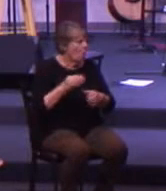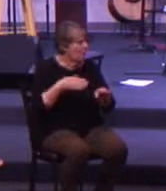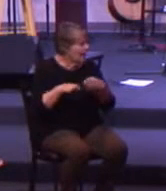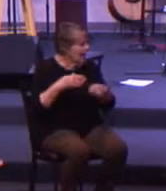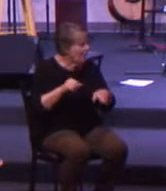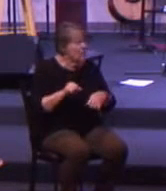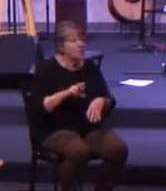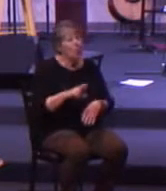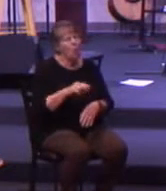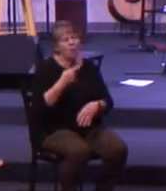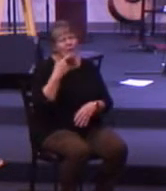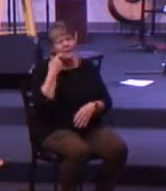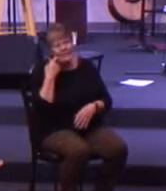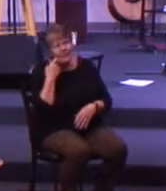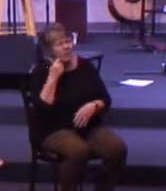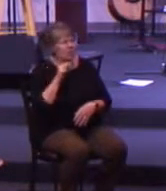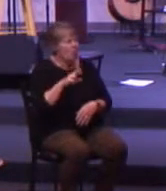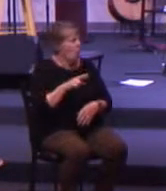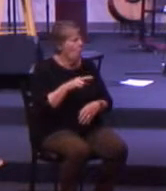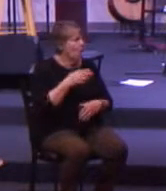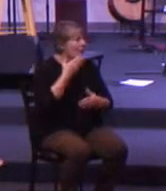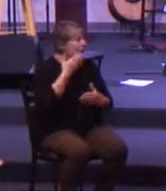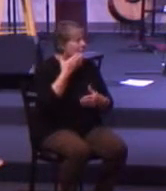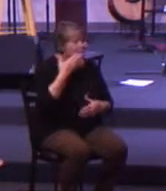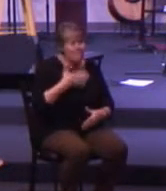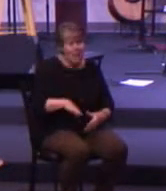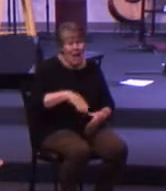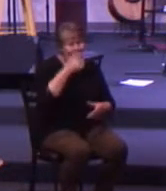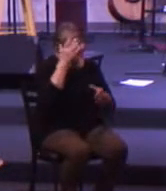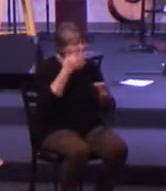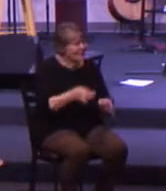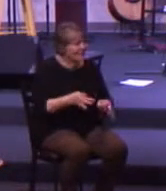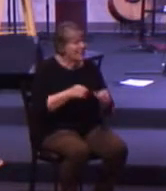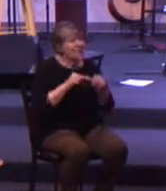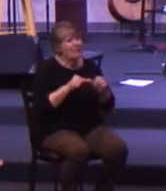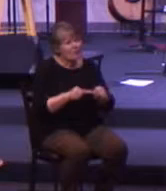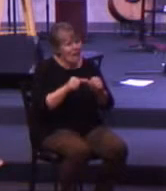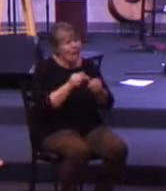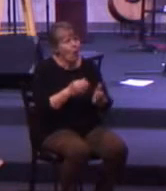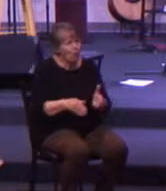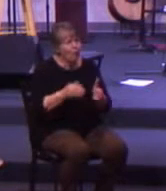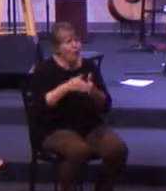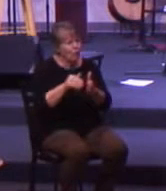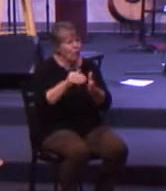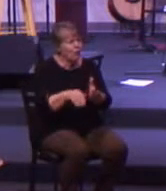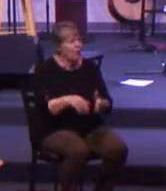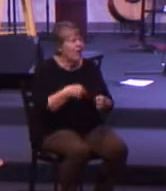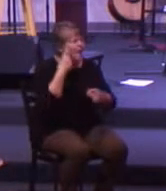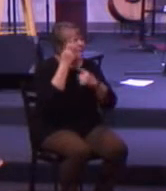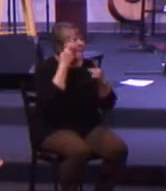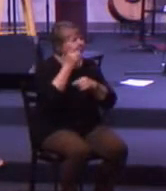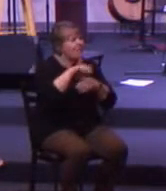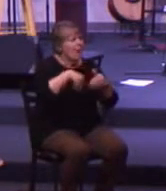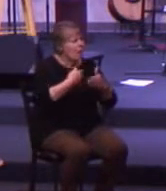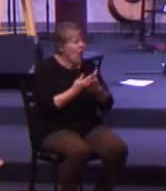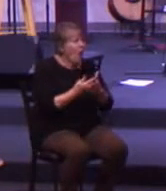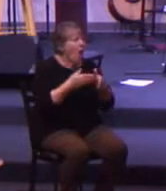they're bad decisions that you seem to keep making. If you think about all the ways you're stuck in your life,